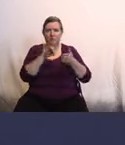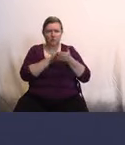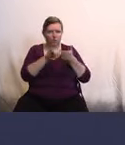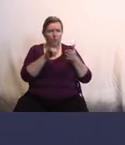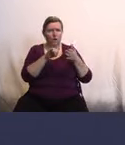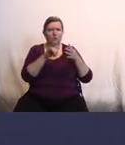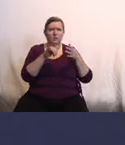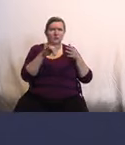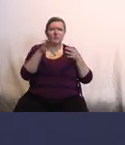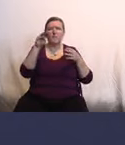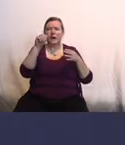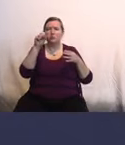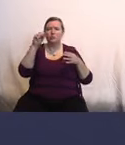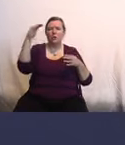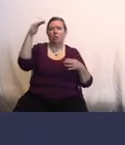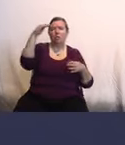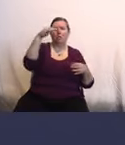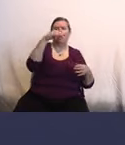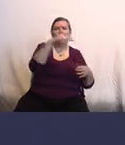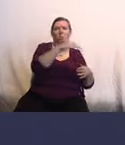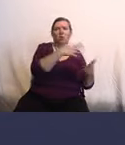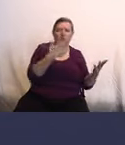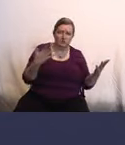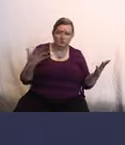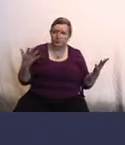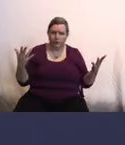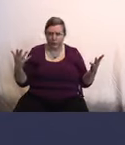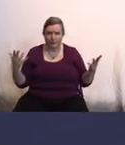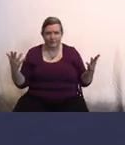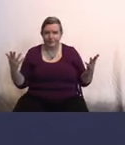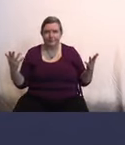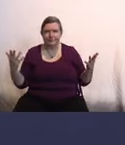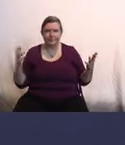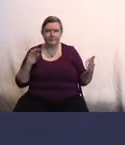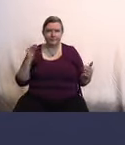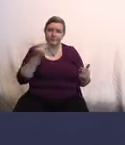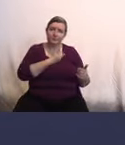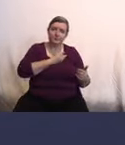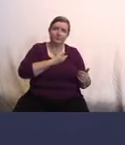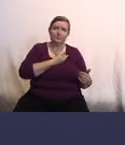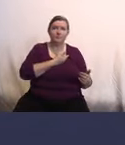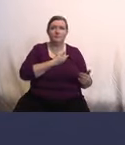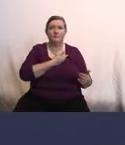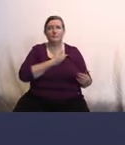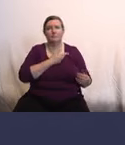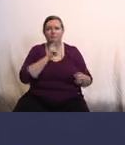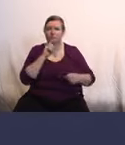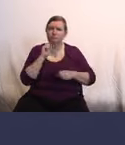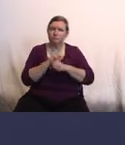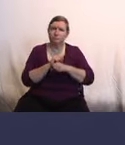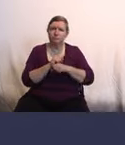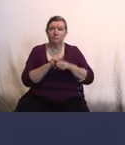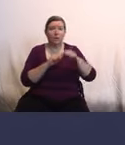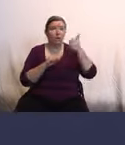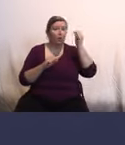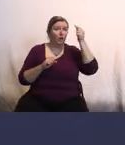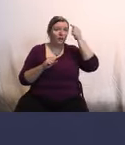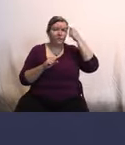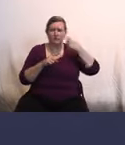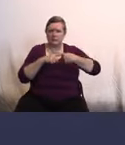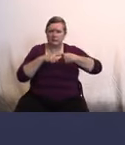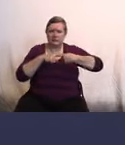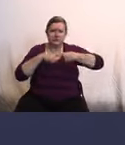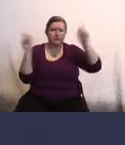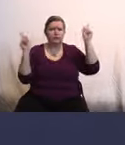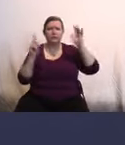we were experiencing one reality, and a lot of governors out there are still experiencing a very different